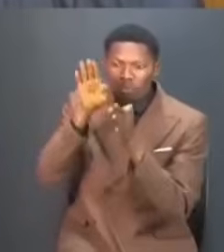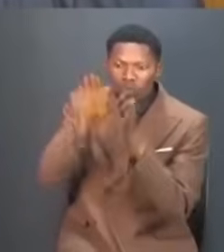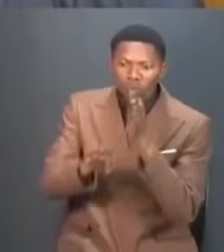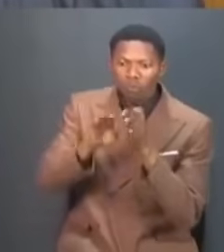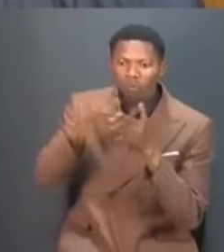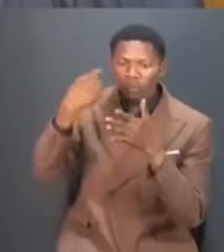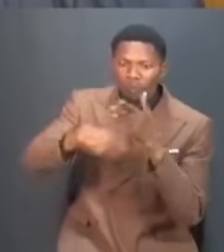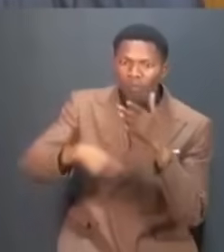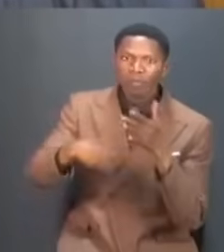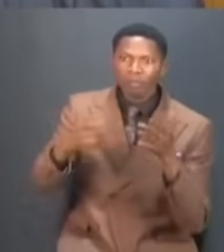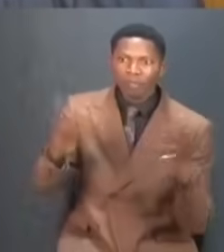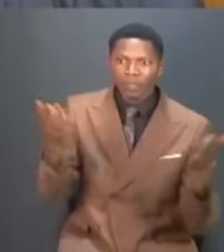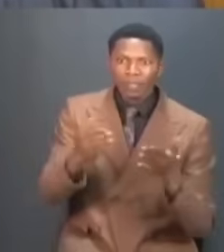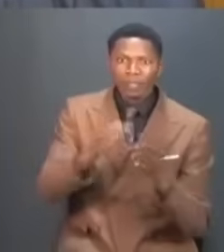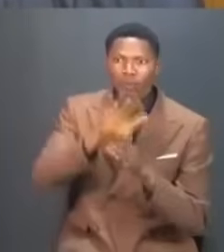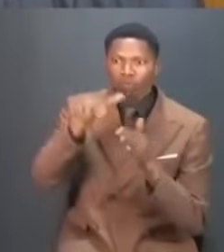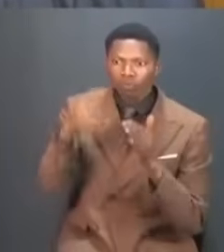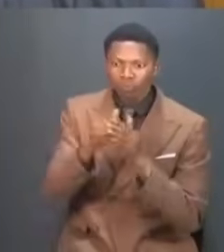areas?